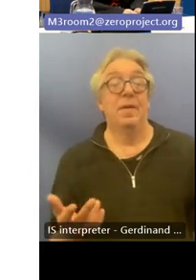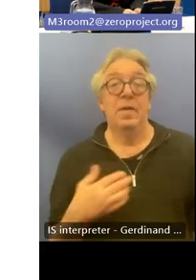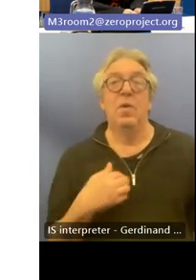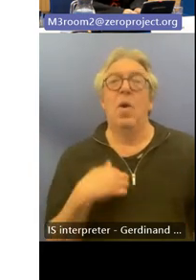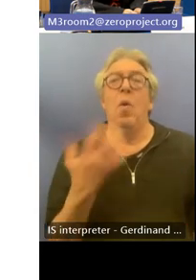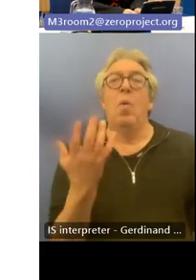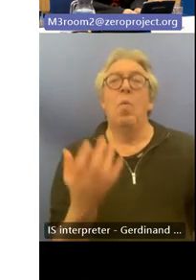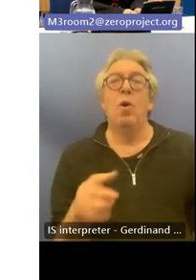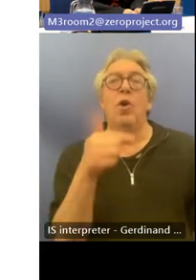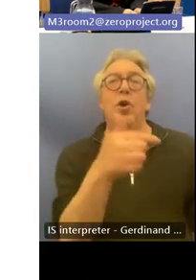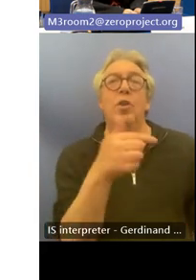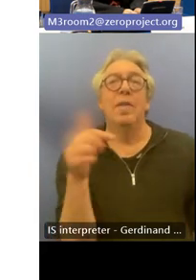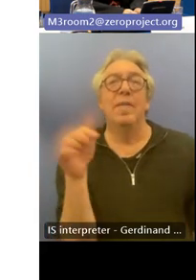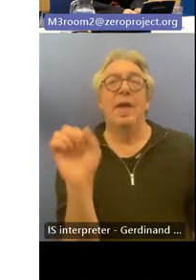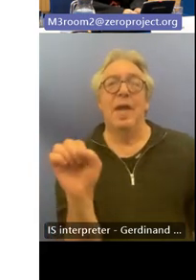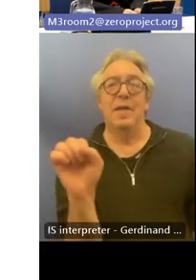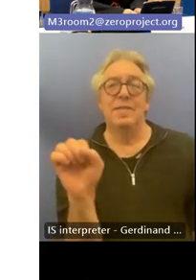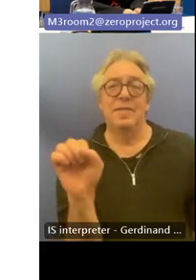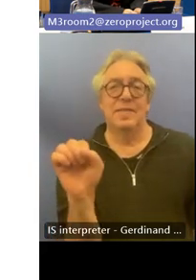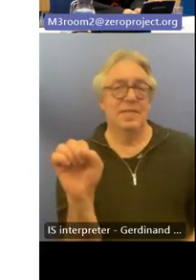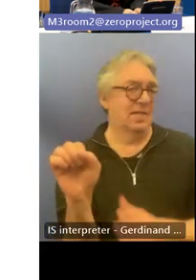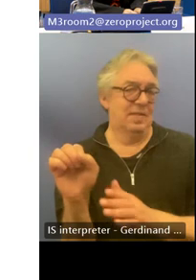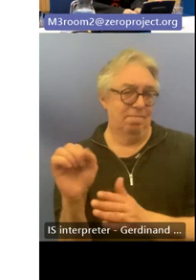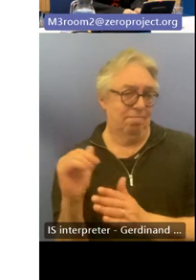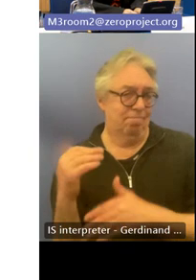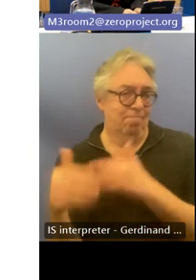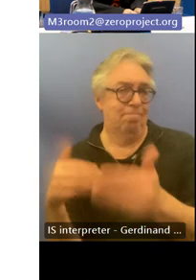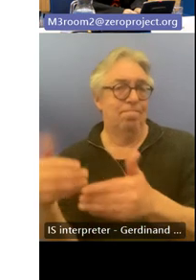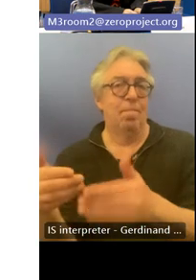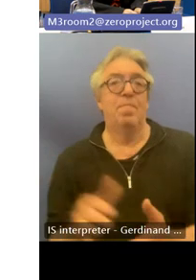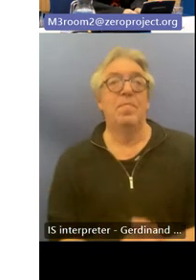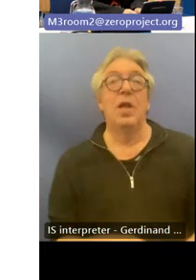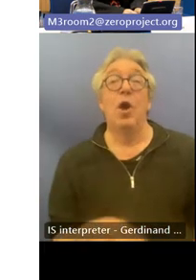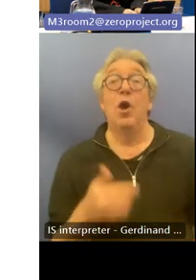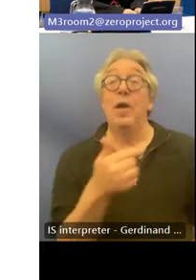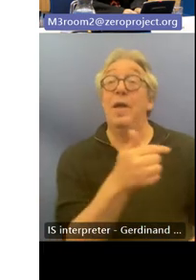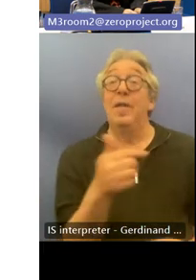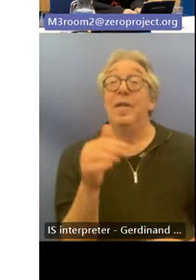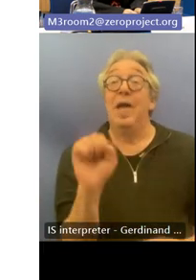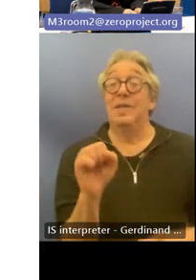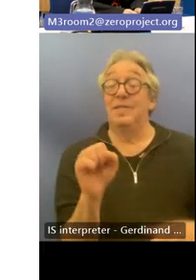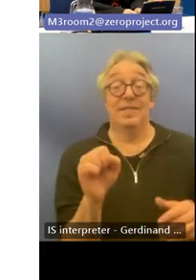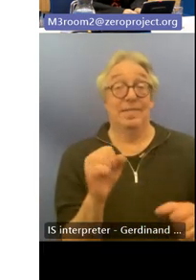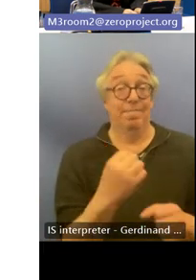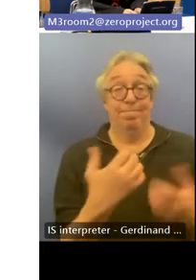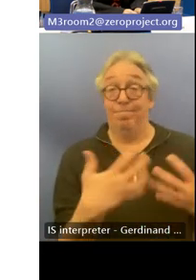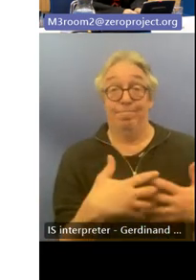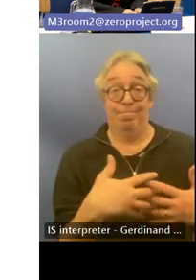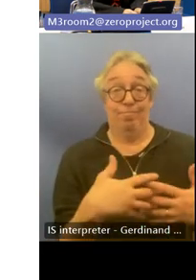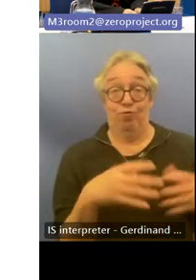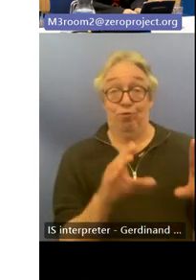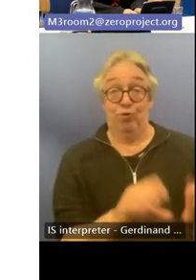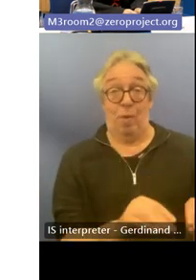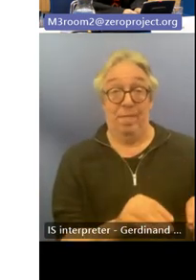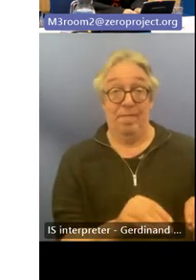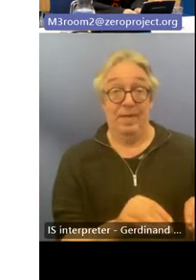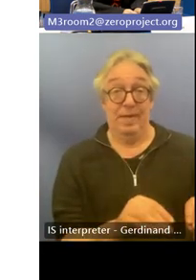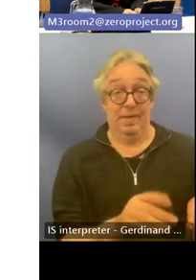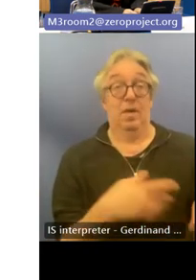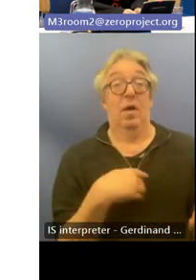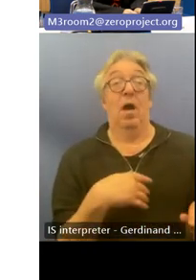imagine to be left behind when our TTS stopped working. And we are also very much looking forward